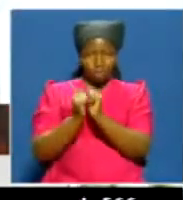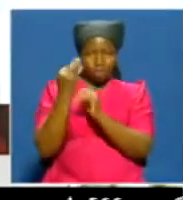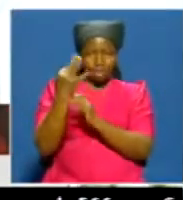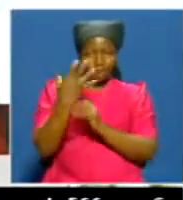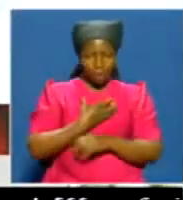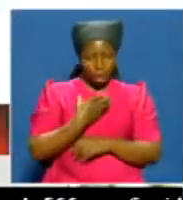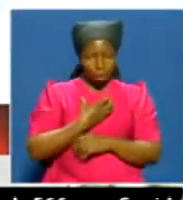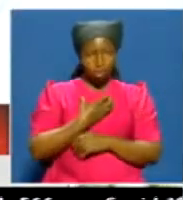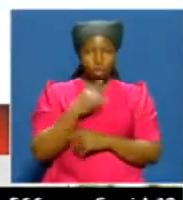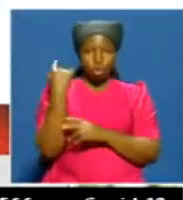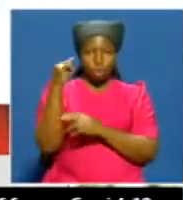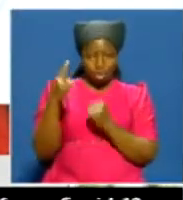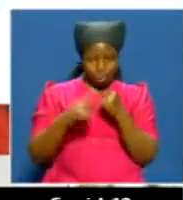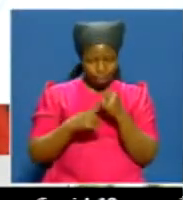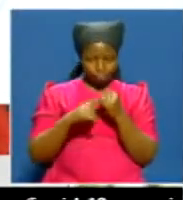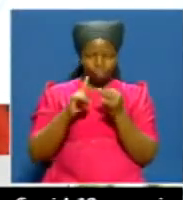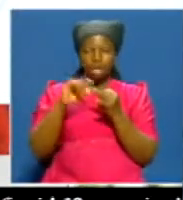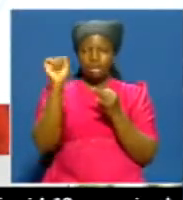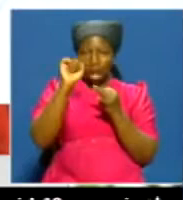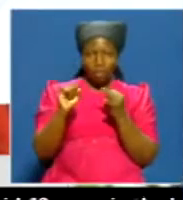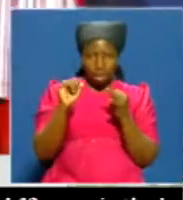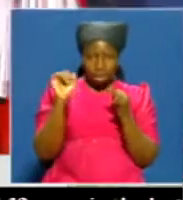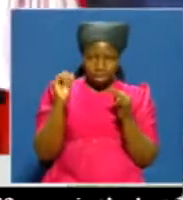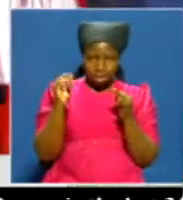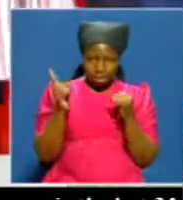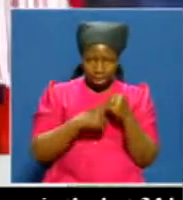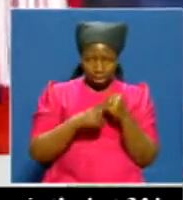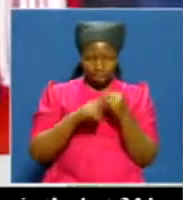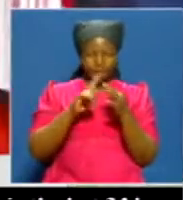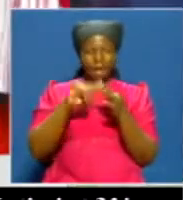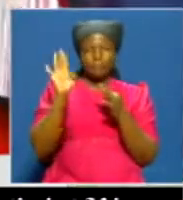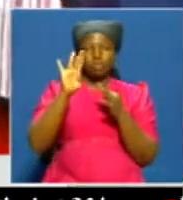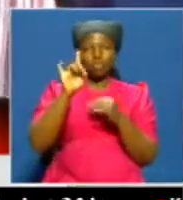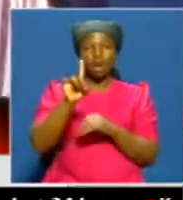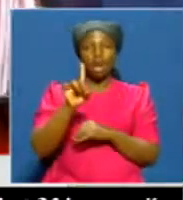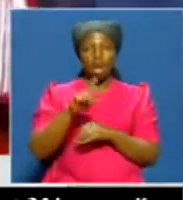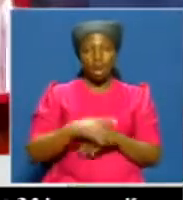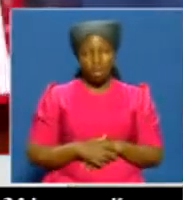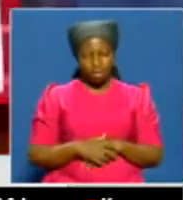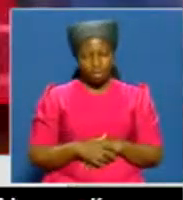6 silver and a single bronze medal. Buckley Feather,